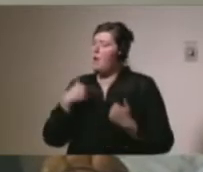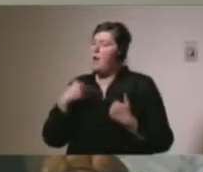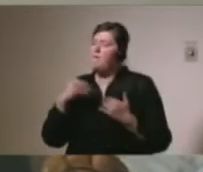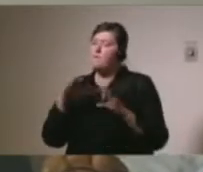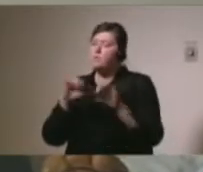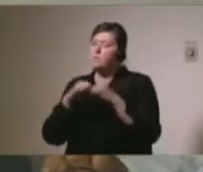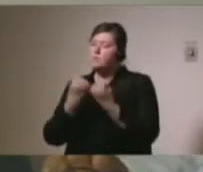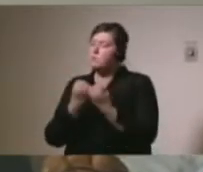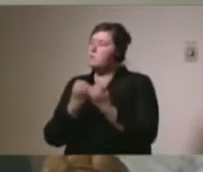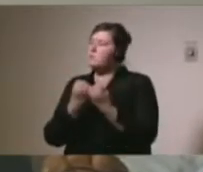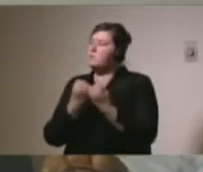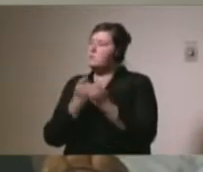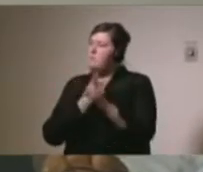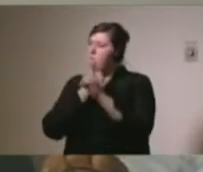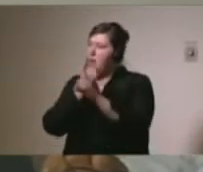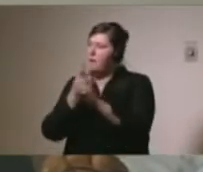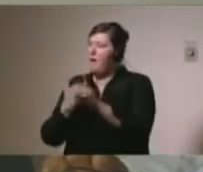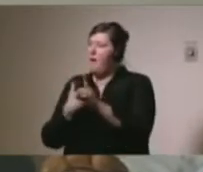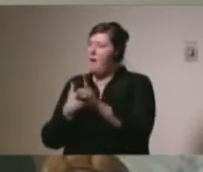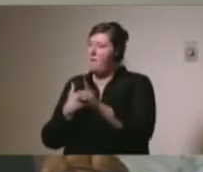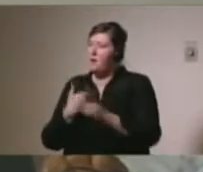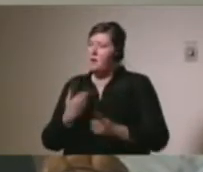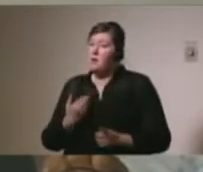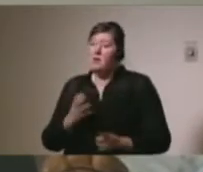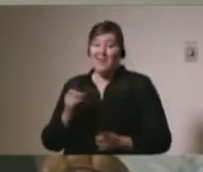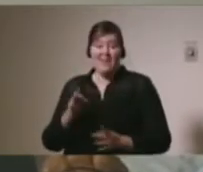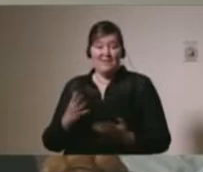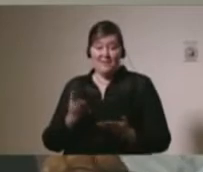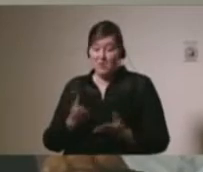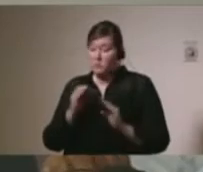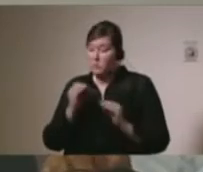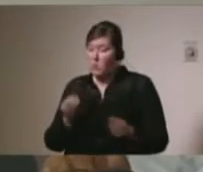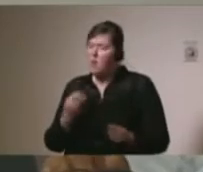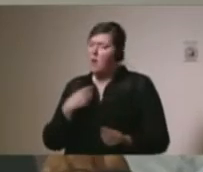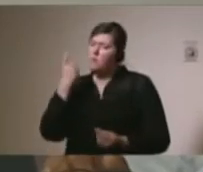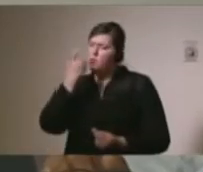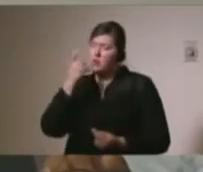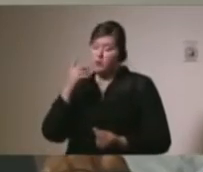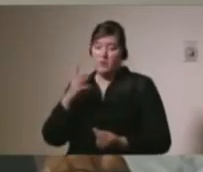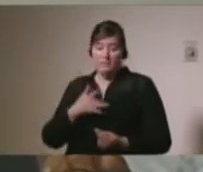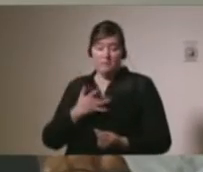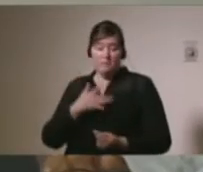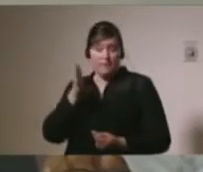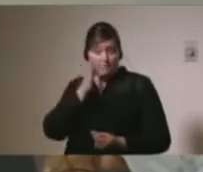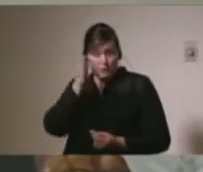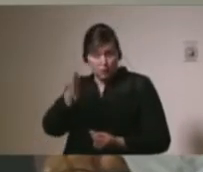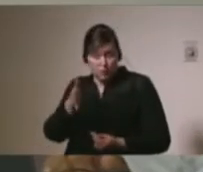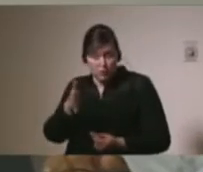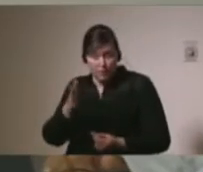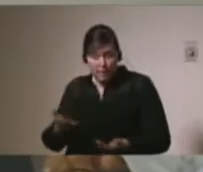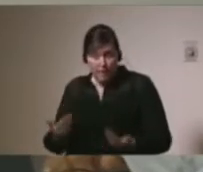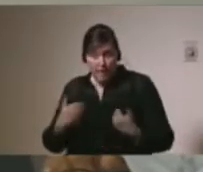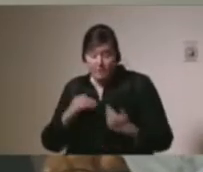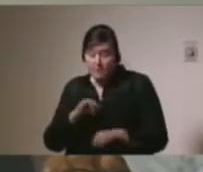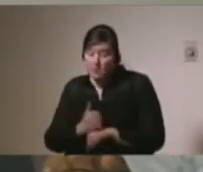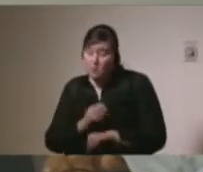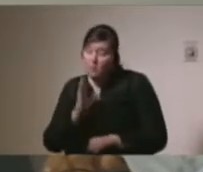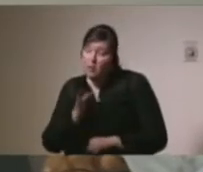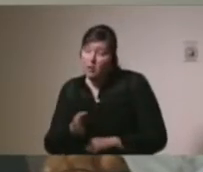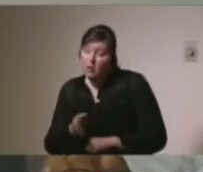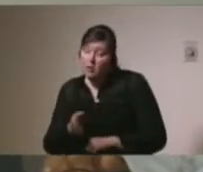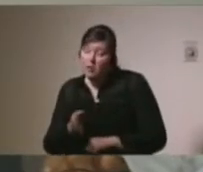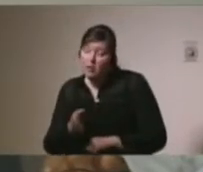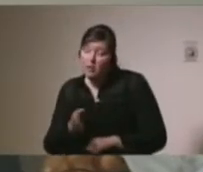don't, is that something that you think is going to be a mission for the future? especially in light of what